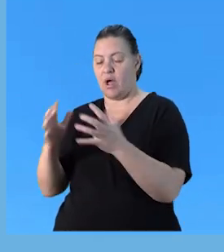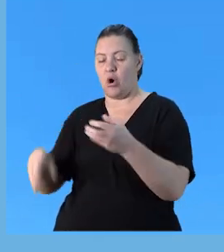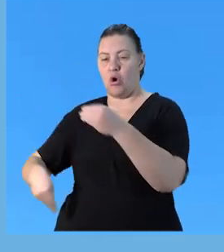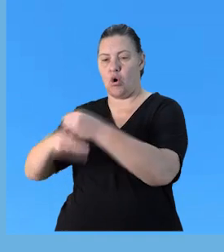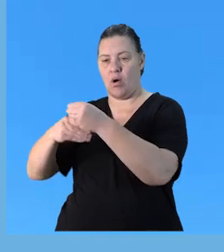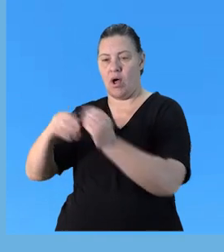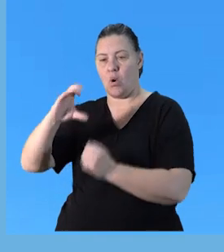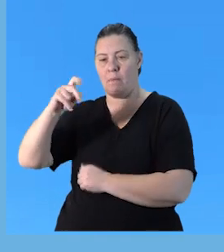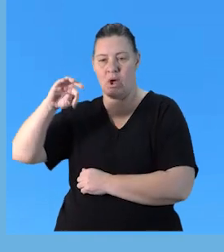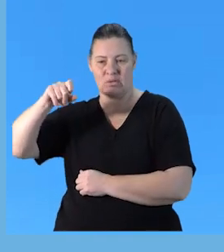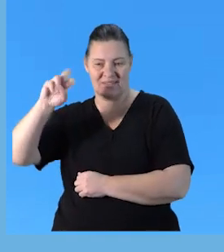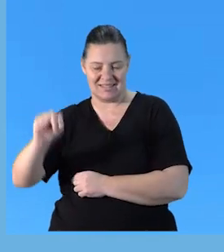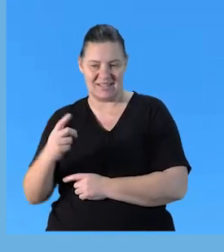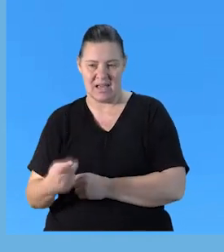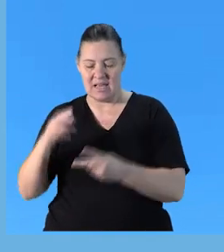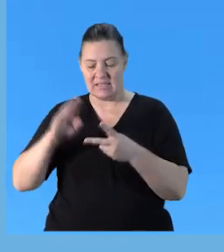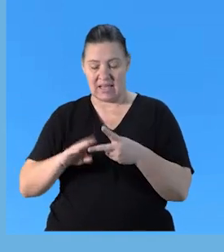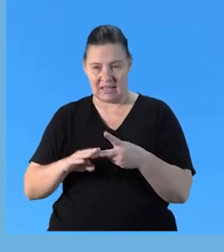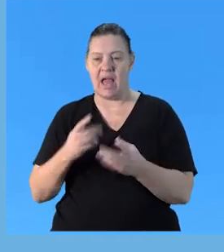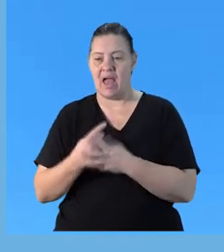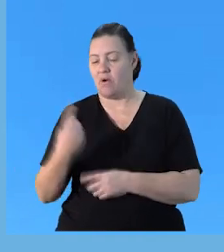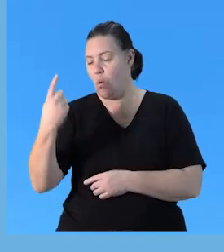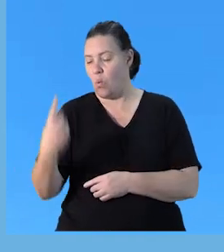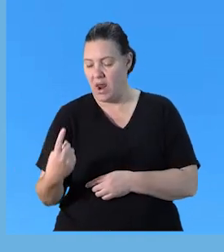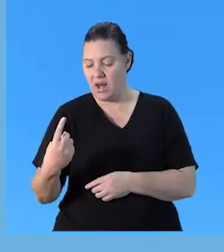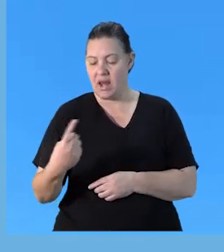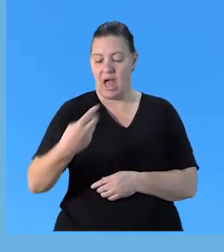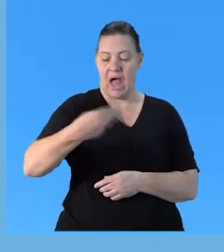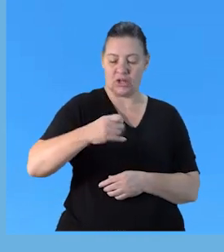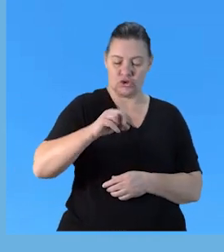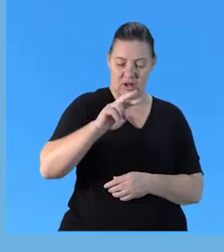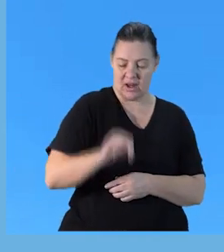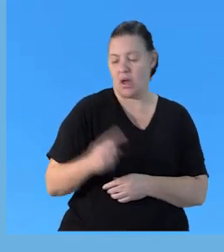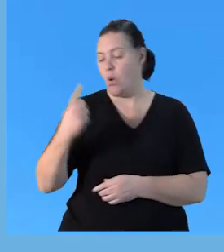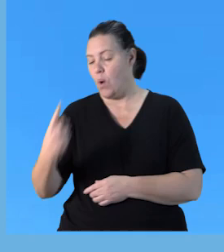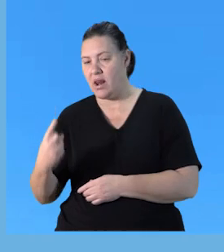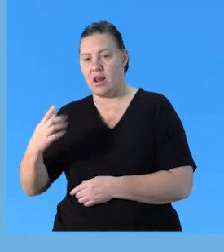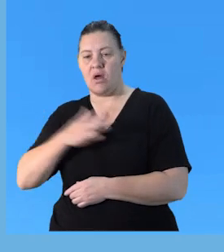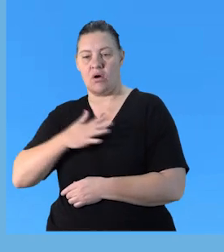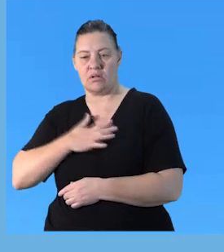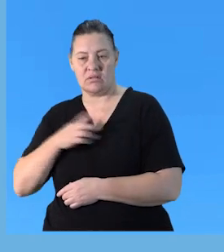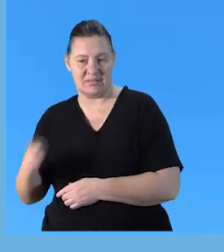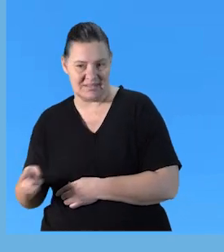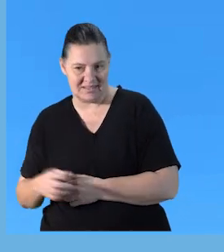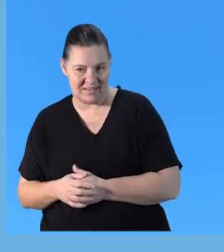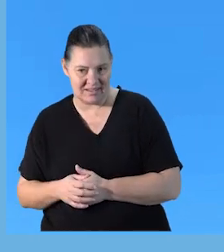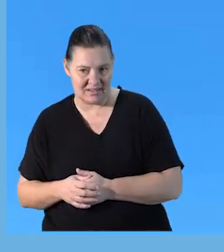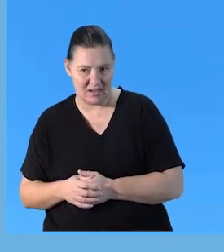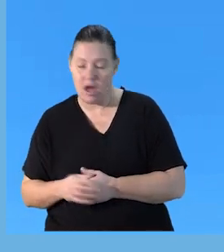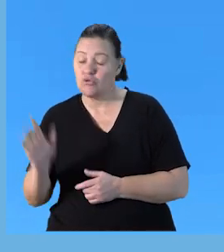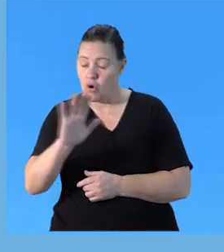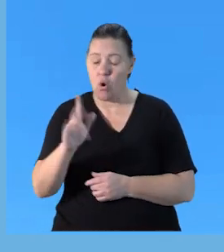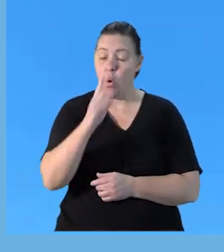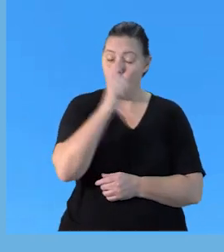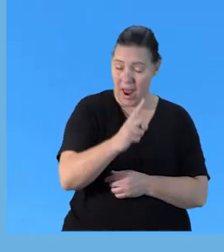as delocalized, electric circuit, electric current, and resistors to better explain what we went through in the entire